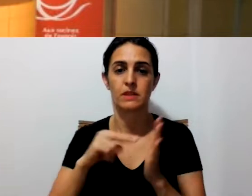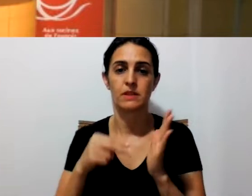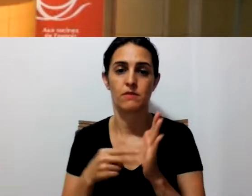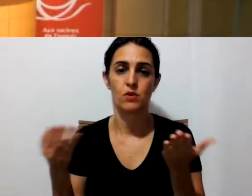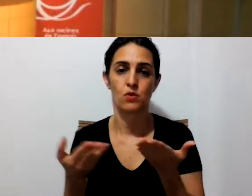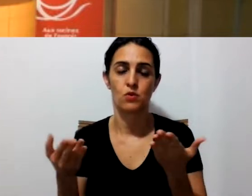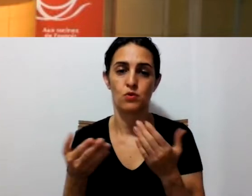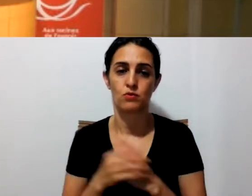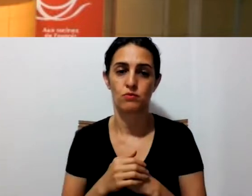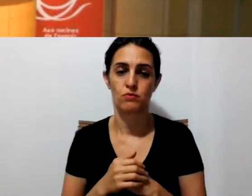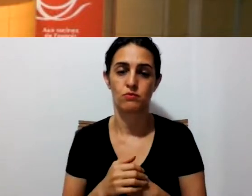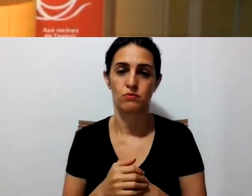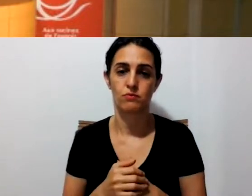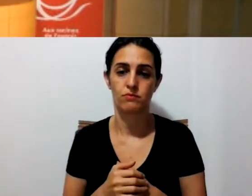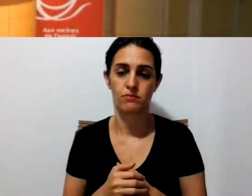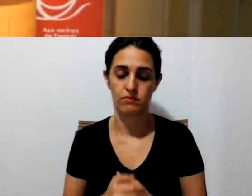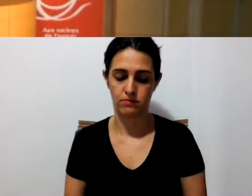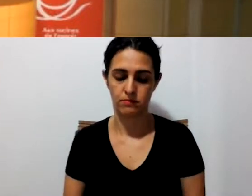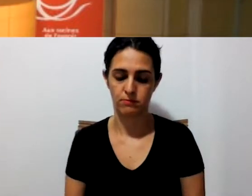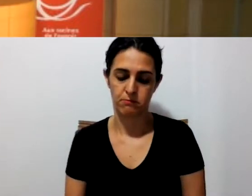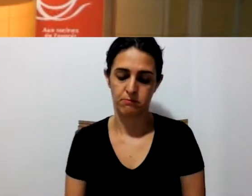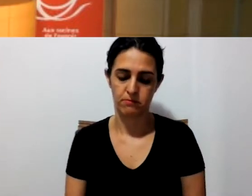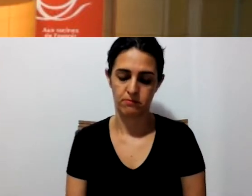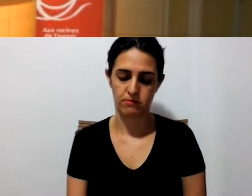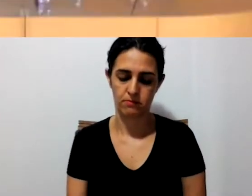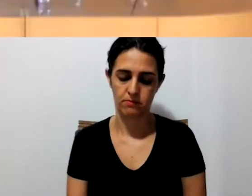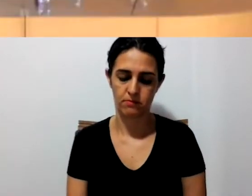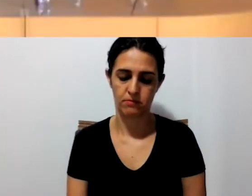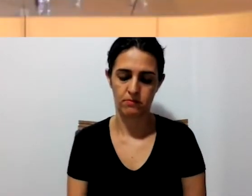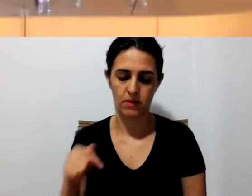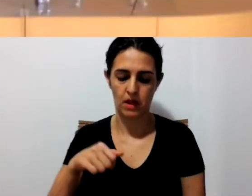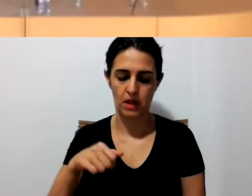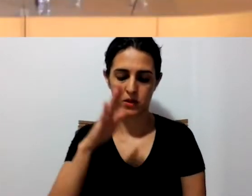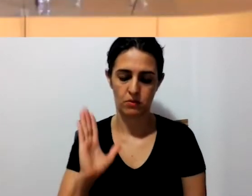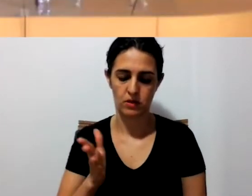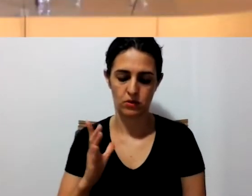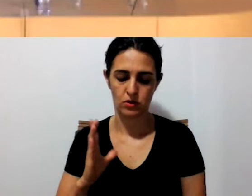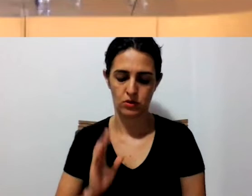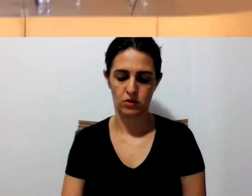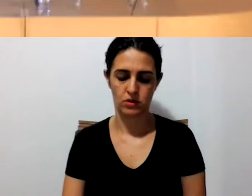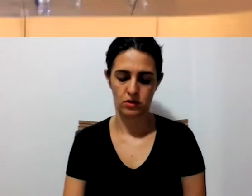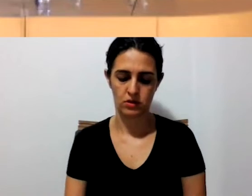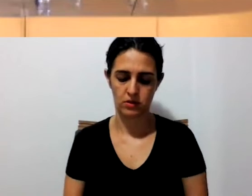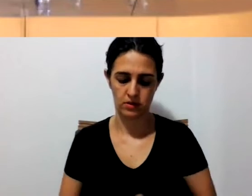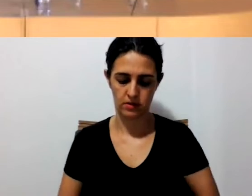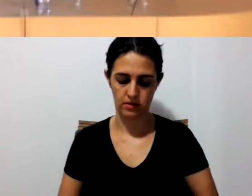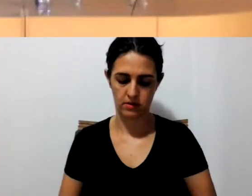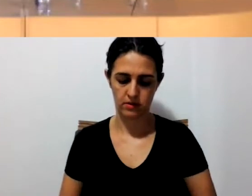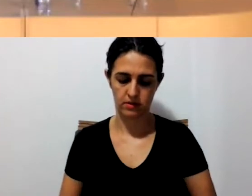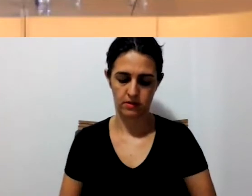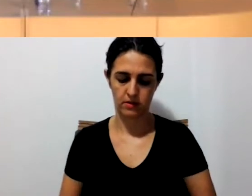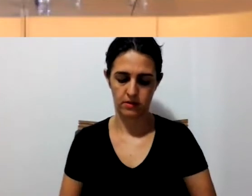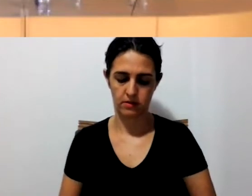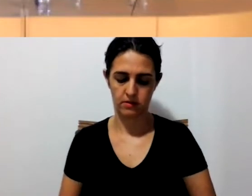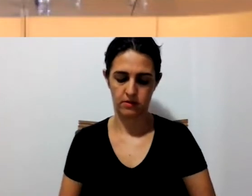is already a lot of homework Brazil has done. This includes